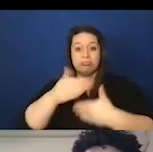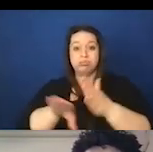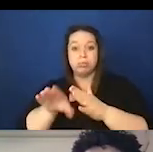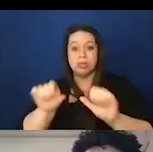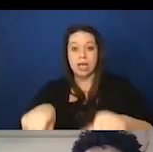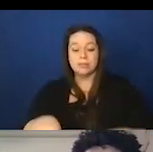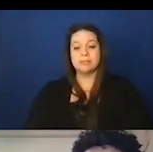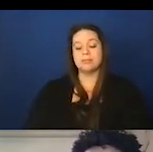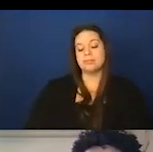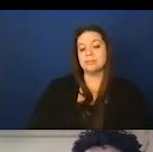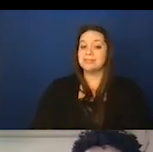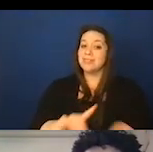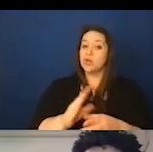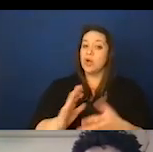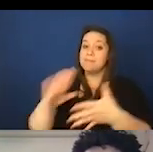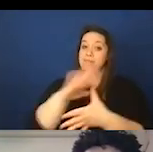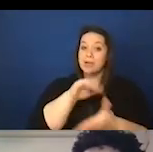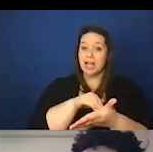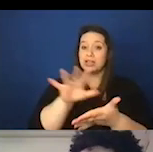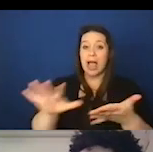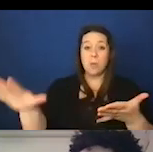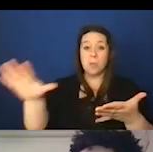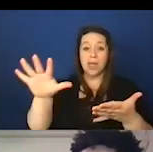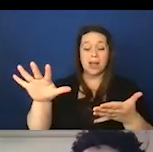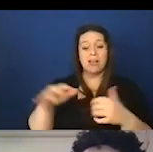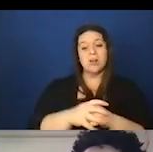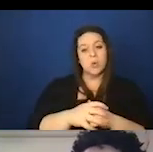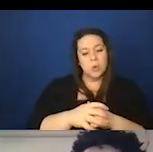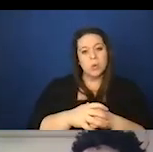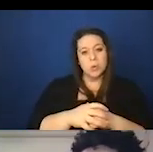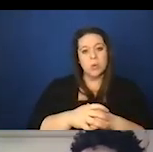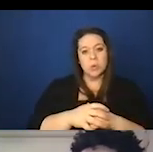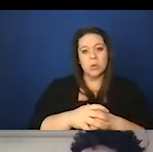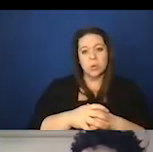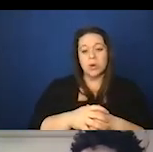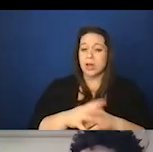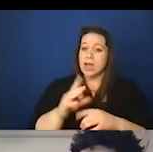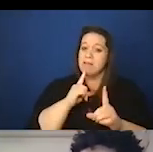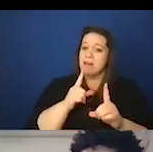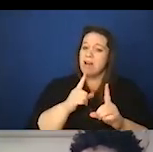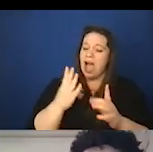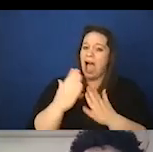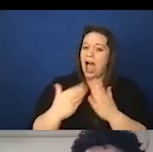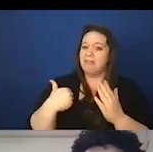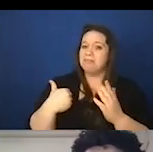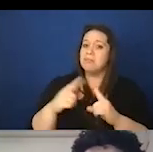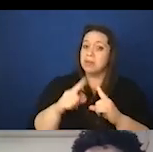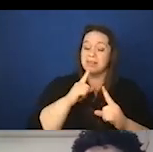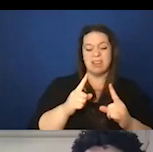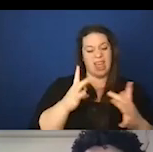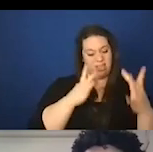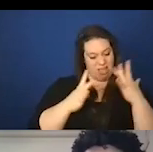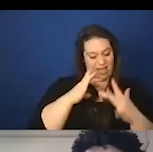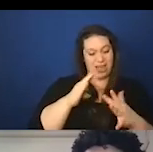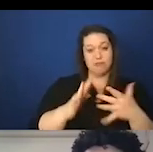doctors, the primary care doctors that are out there, the lack of primary care is why we're in this situation. You know, if we had better primary care, if